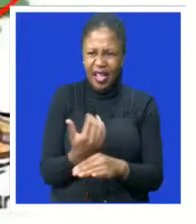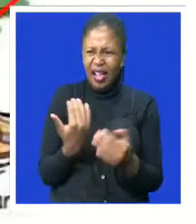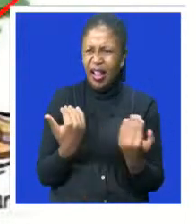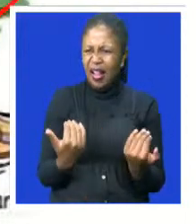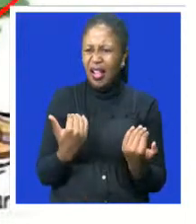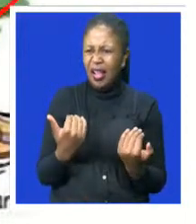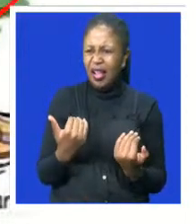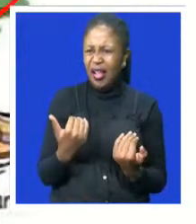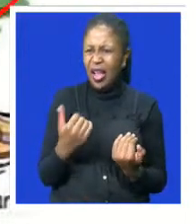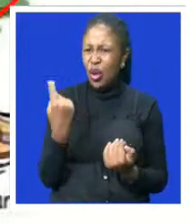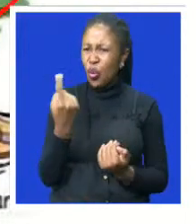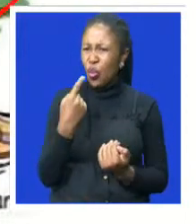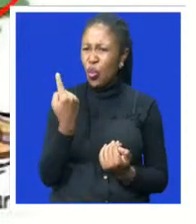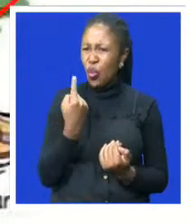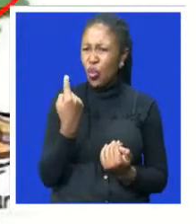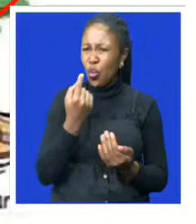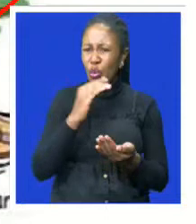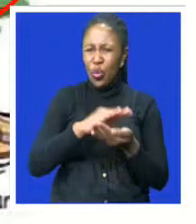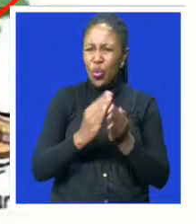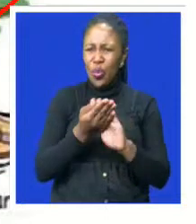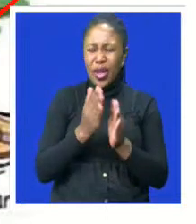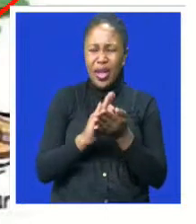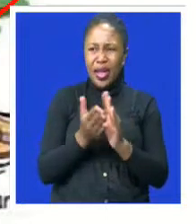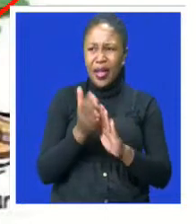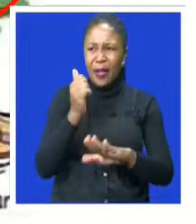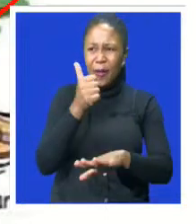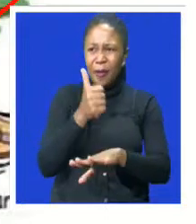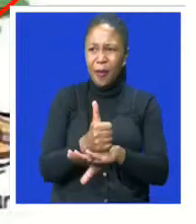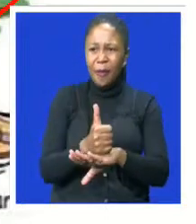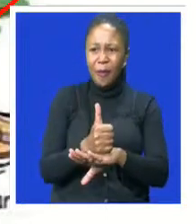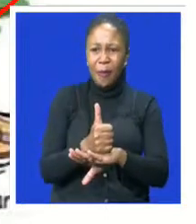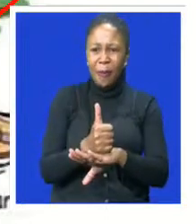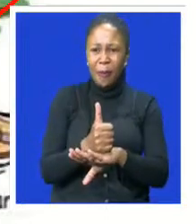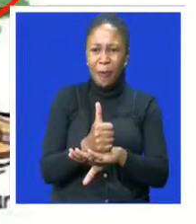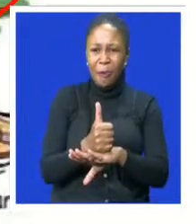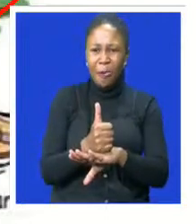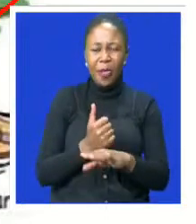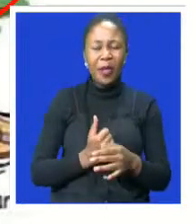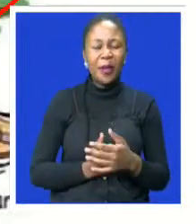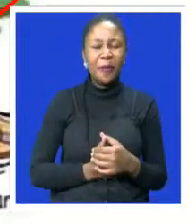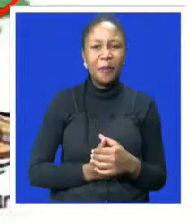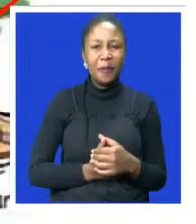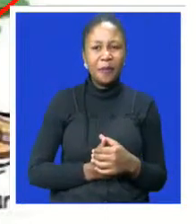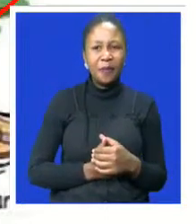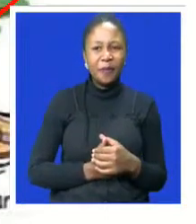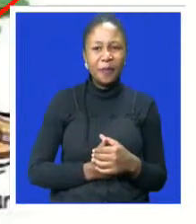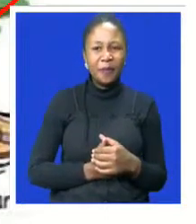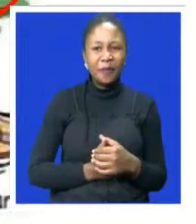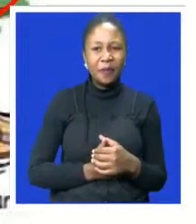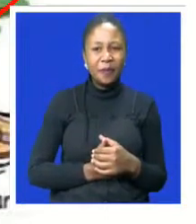No, He never created a chair. But where does the chair come from?